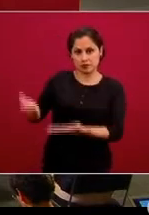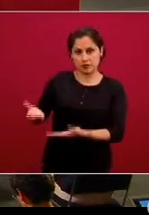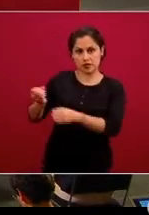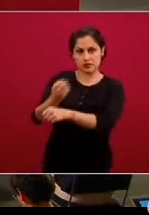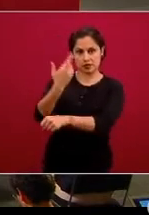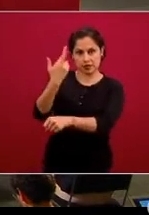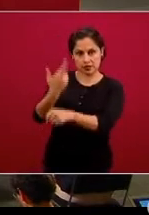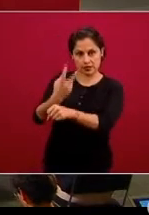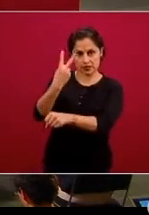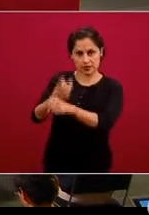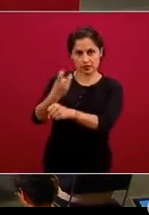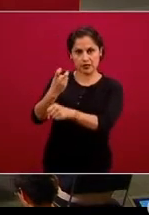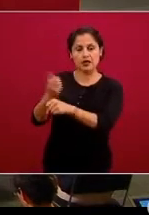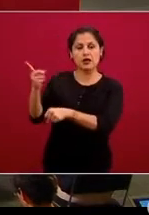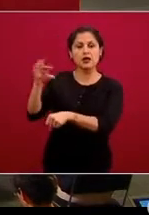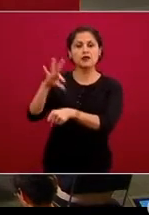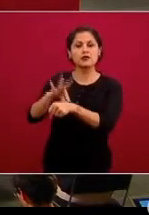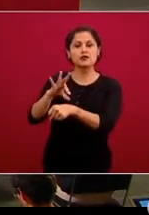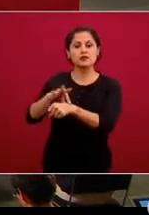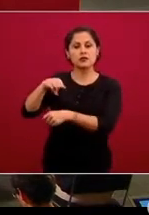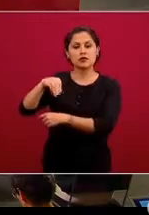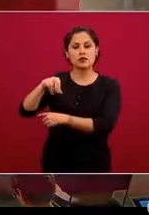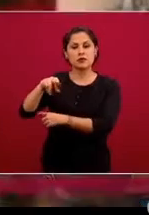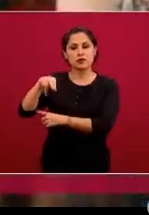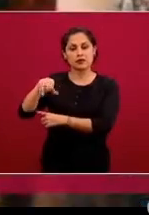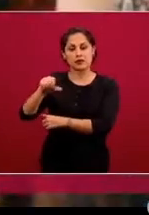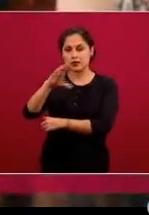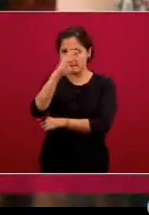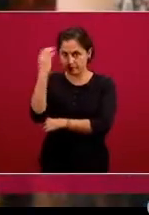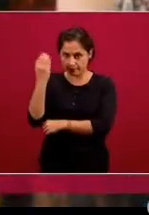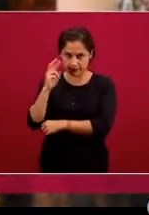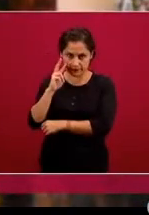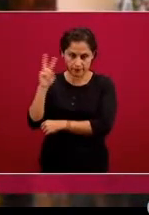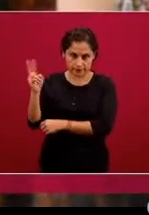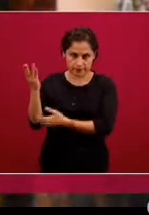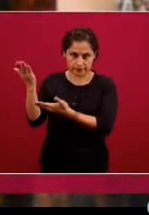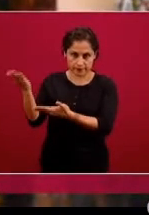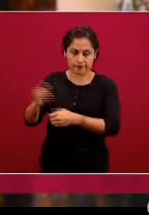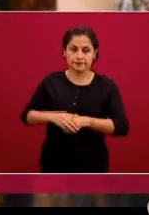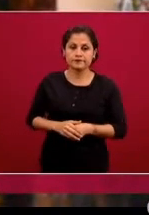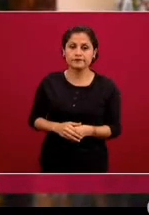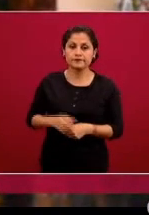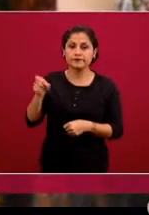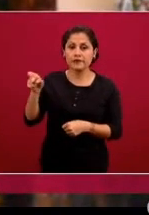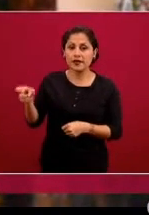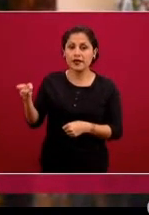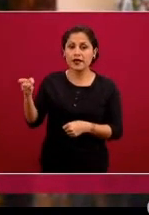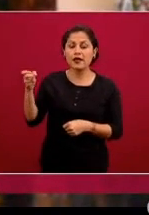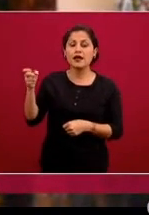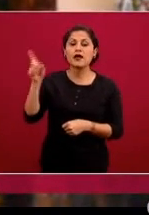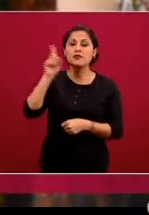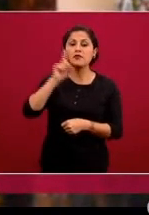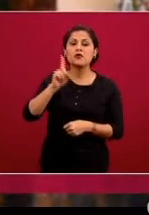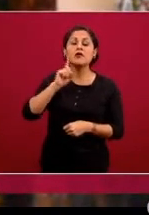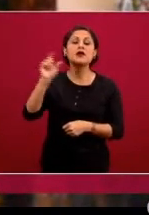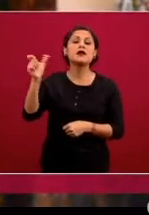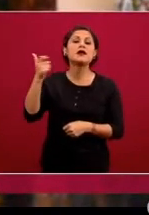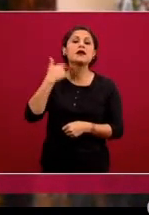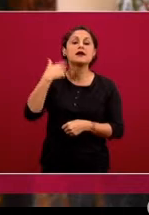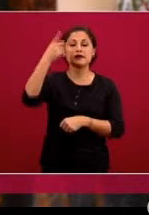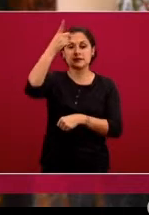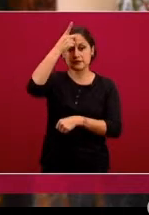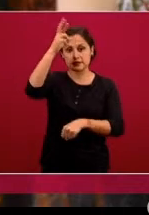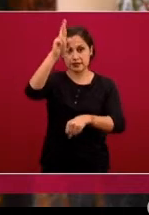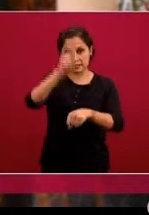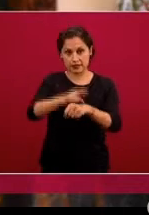person who is Dr. Mirna Florencia Beltran, who is gonna be the first Deputy